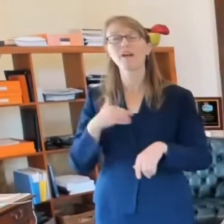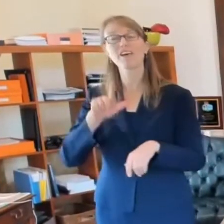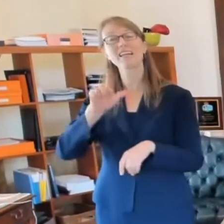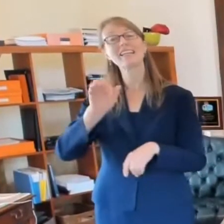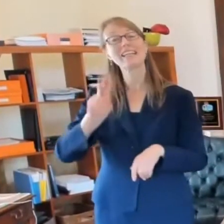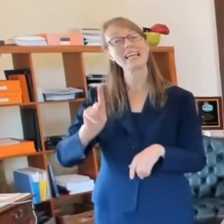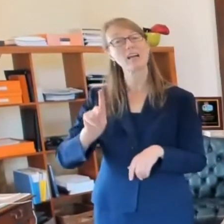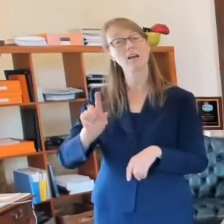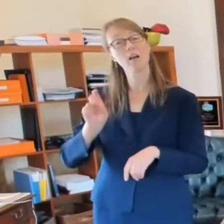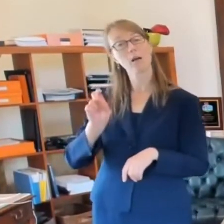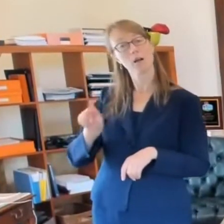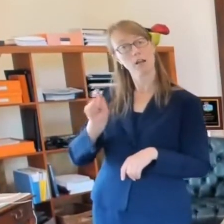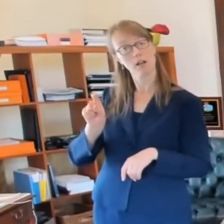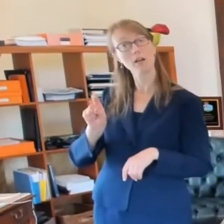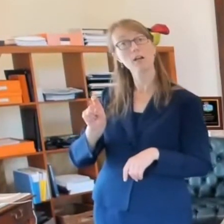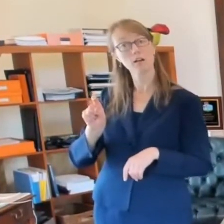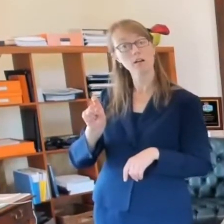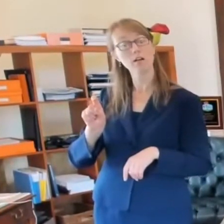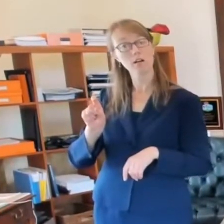you can